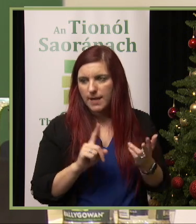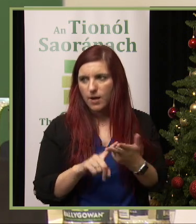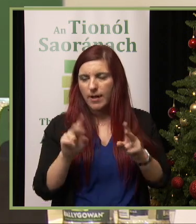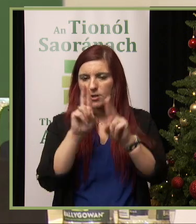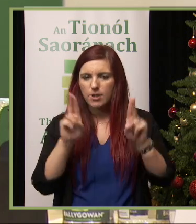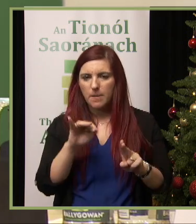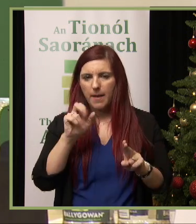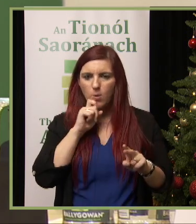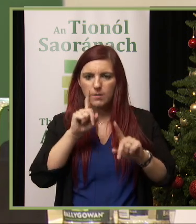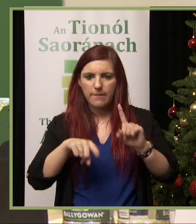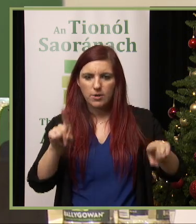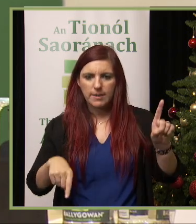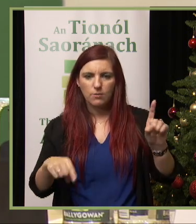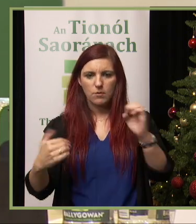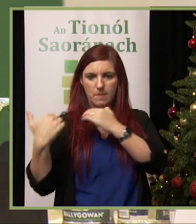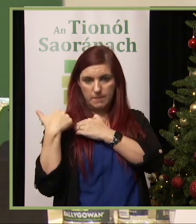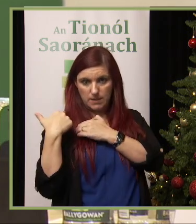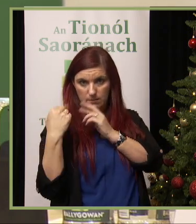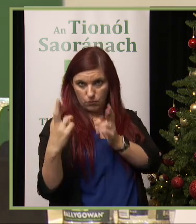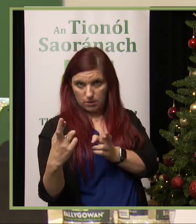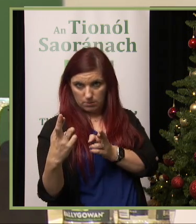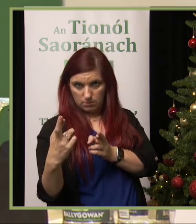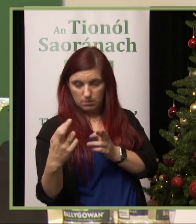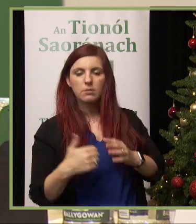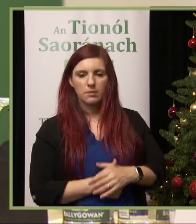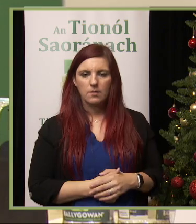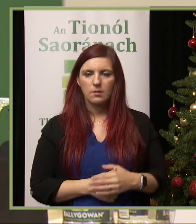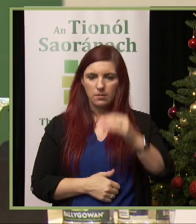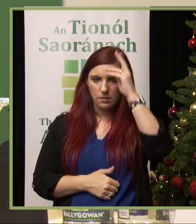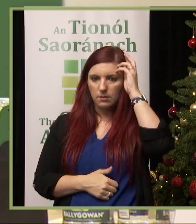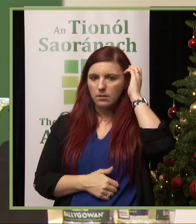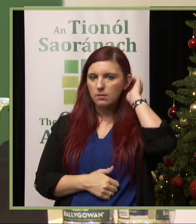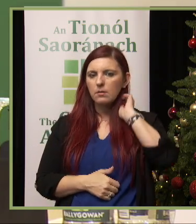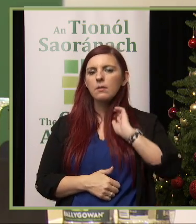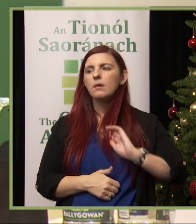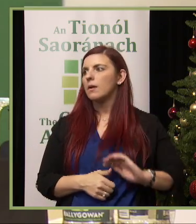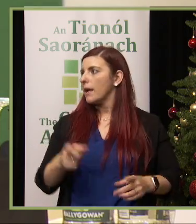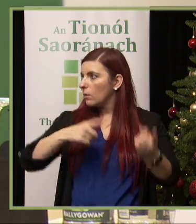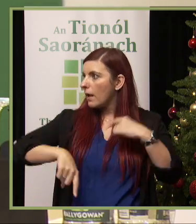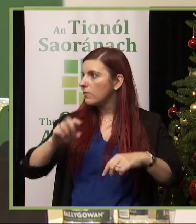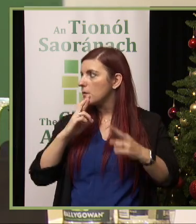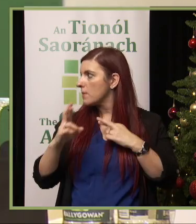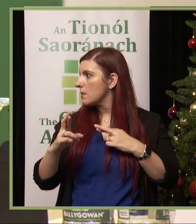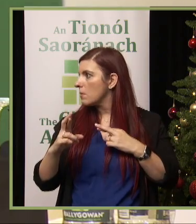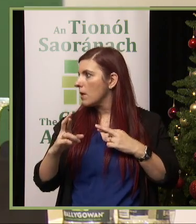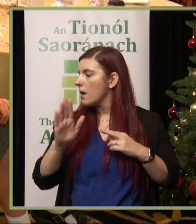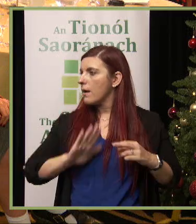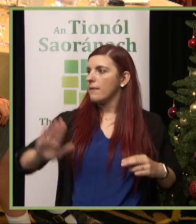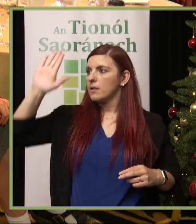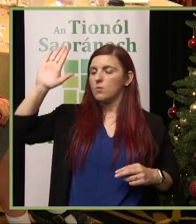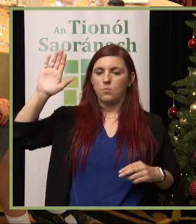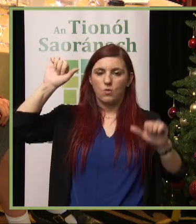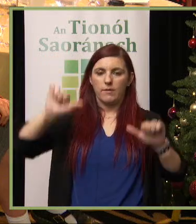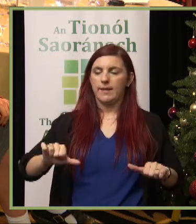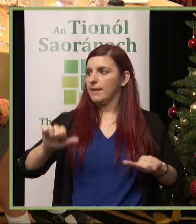biodiversity responsibilities. Yes. Okay. To respond to this, anything? Okay. Show of hands to